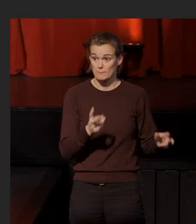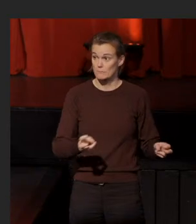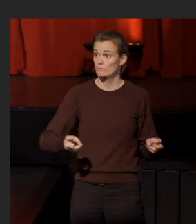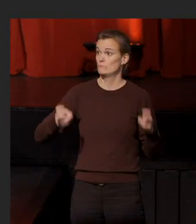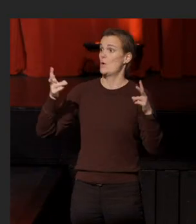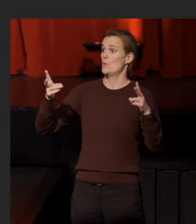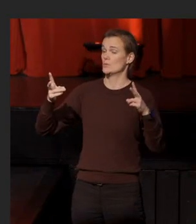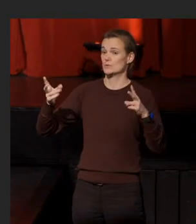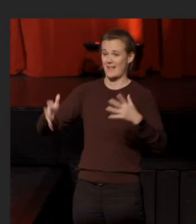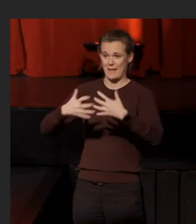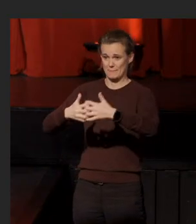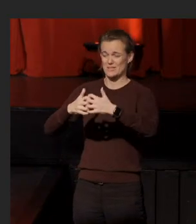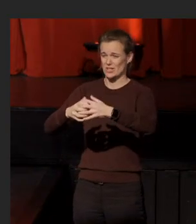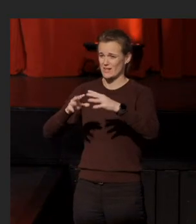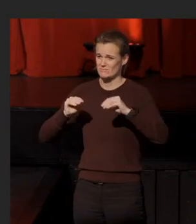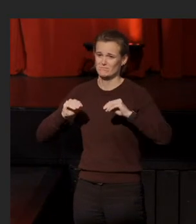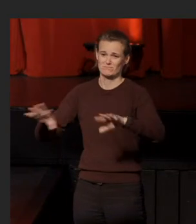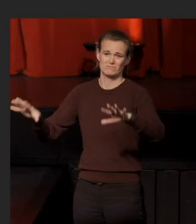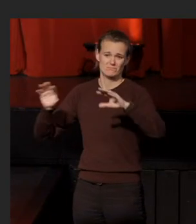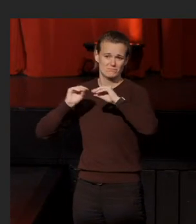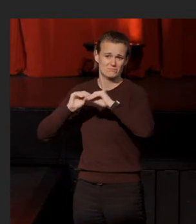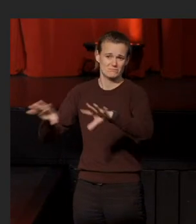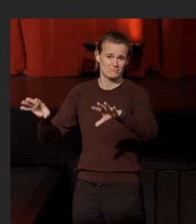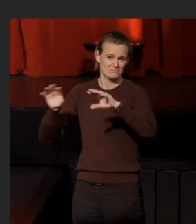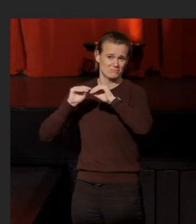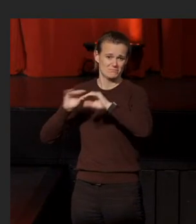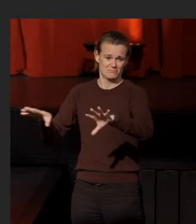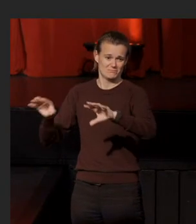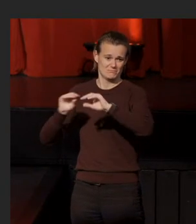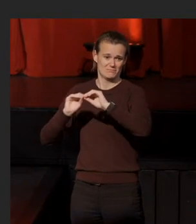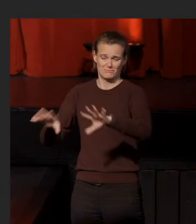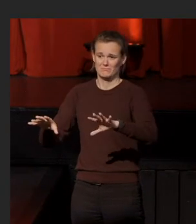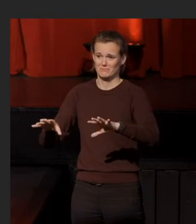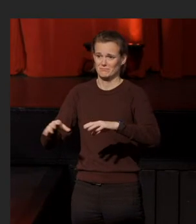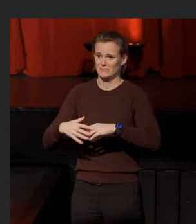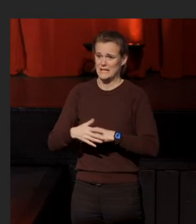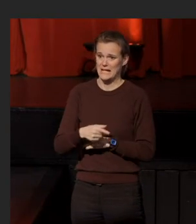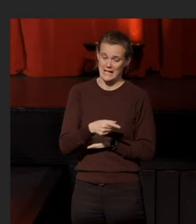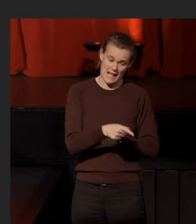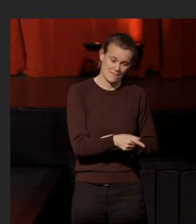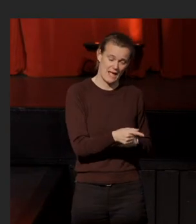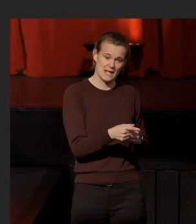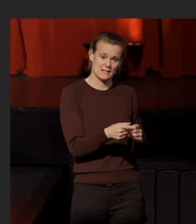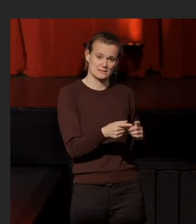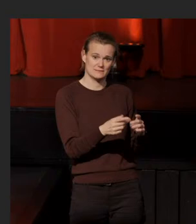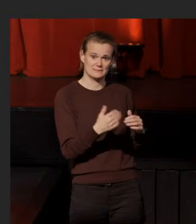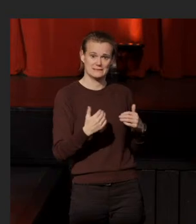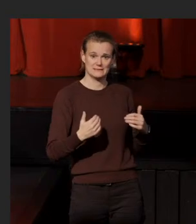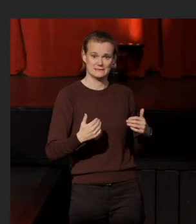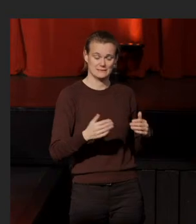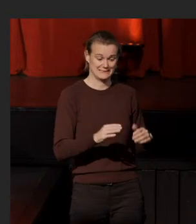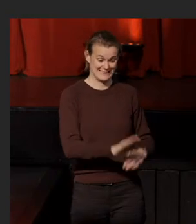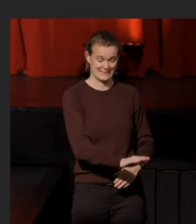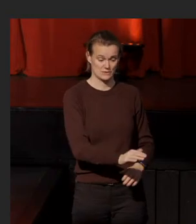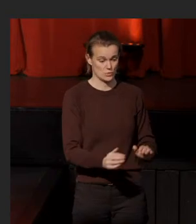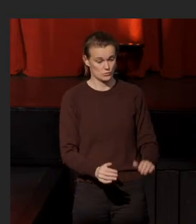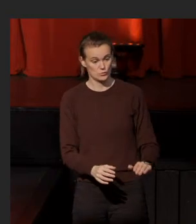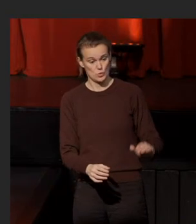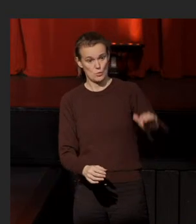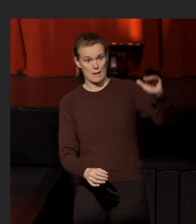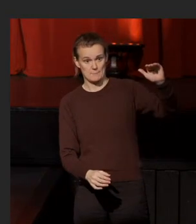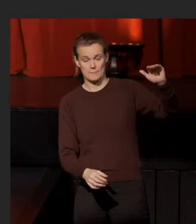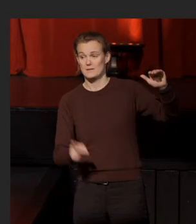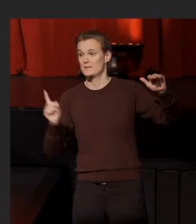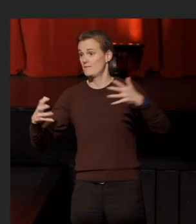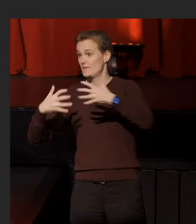distributed machine that is going to structure the preferences of that young child as they become an adult. So we really got to think that